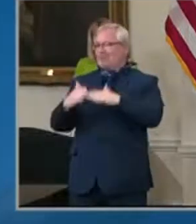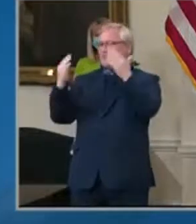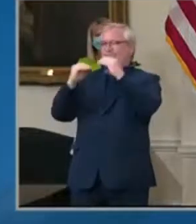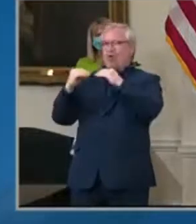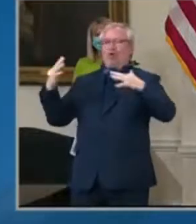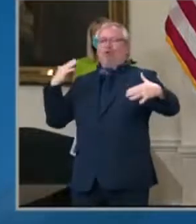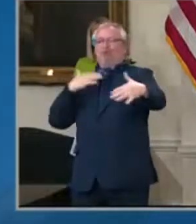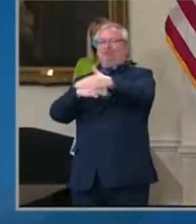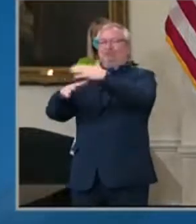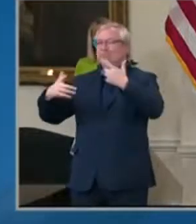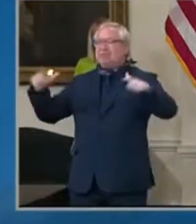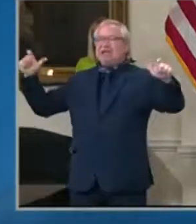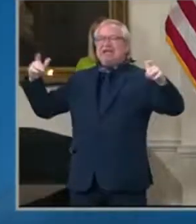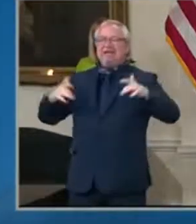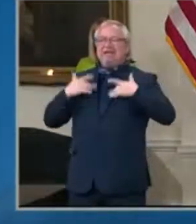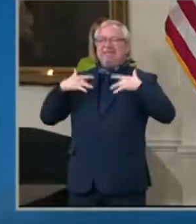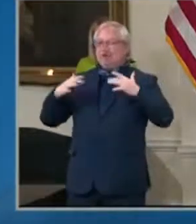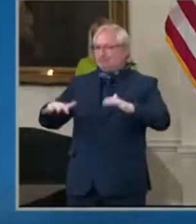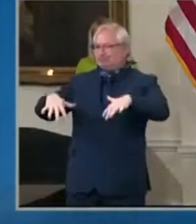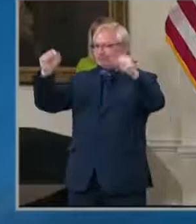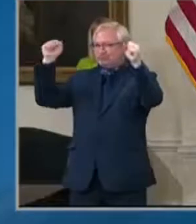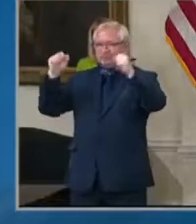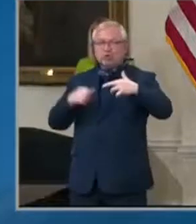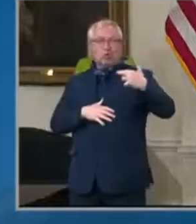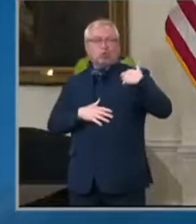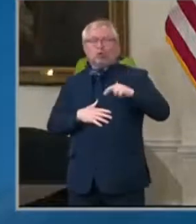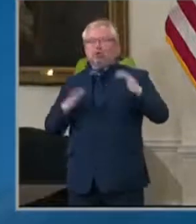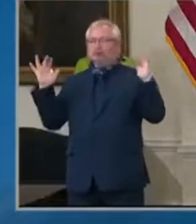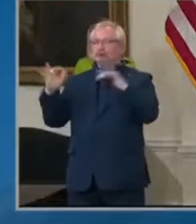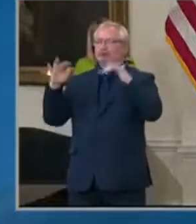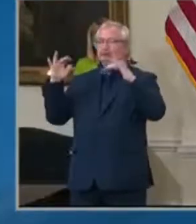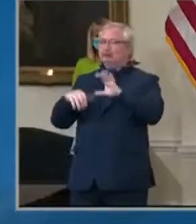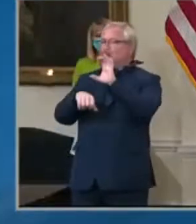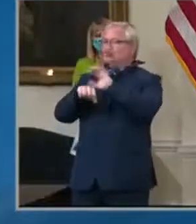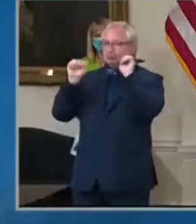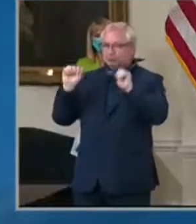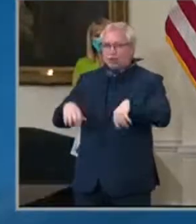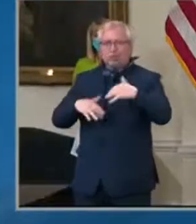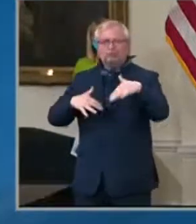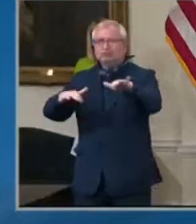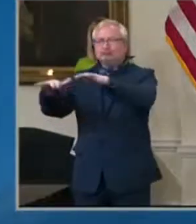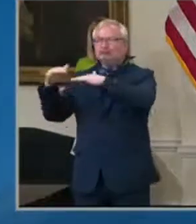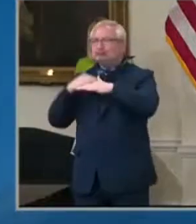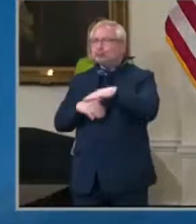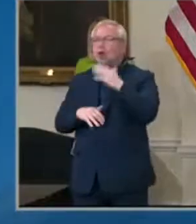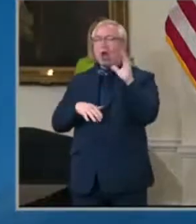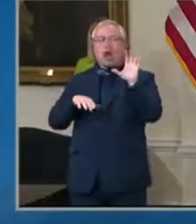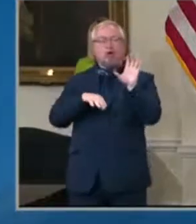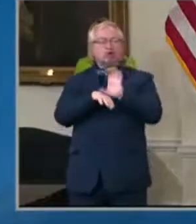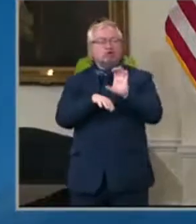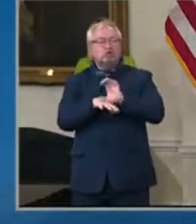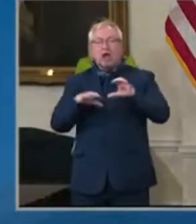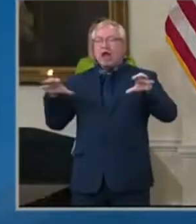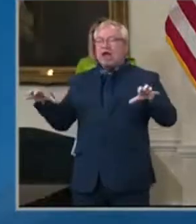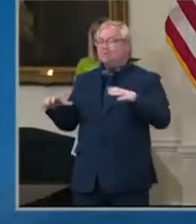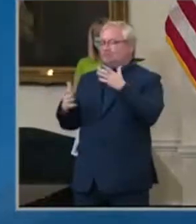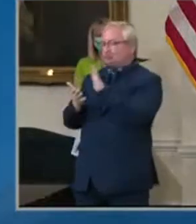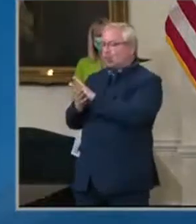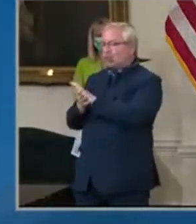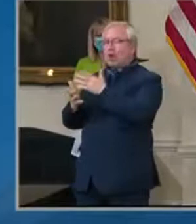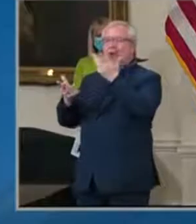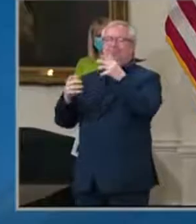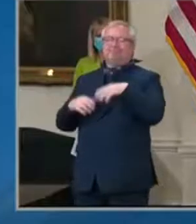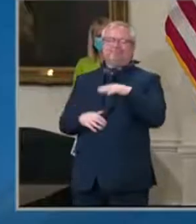events, religious gatherings and activities at entertainment venues, and a further lessening of